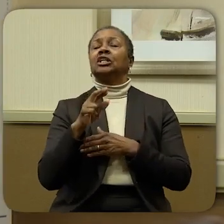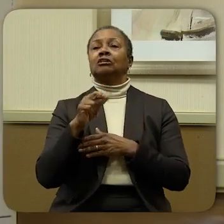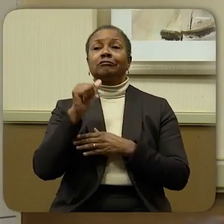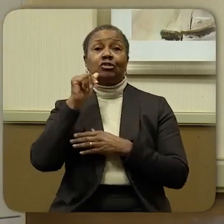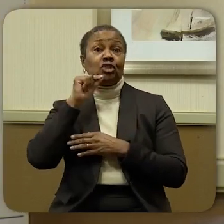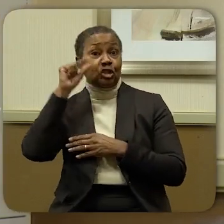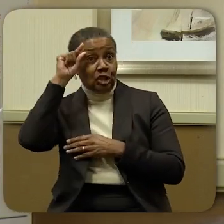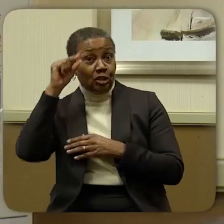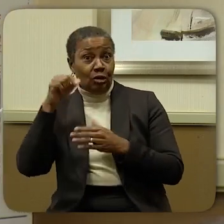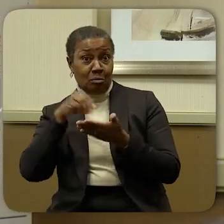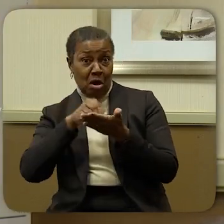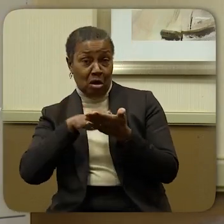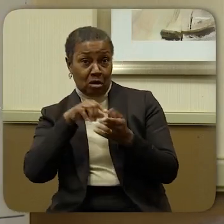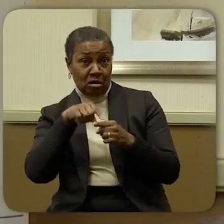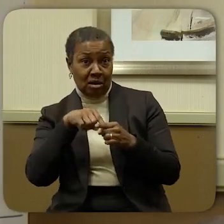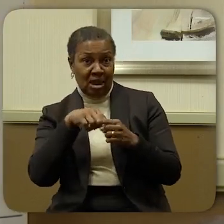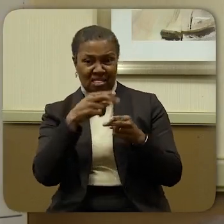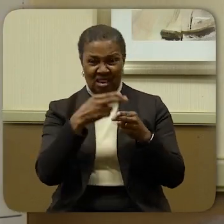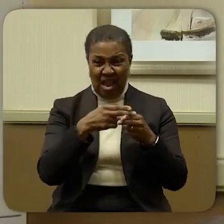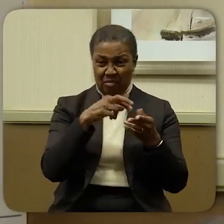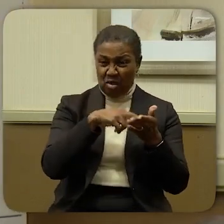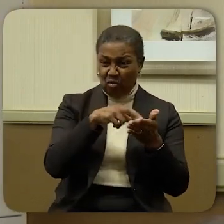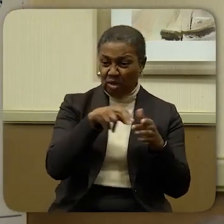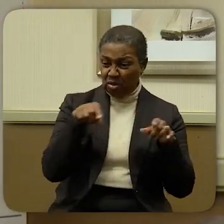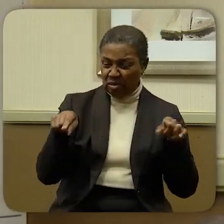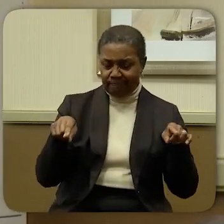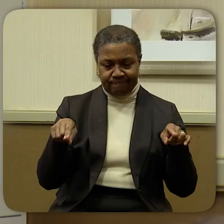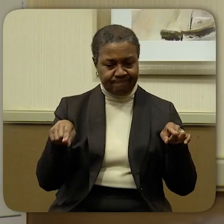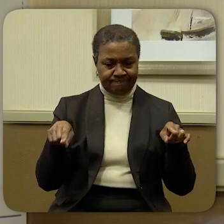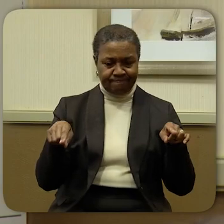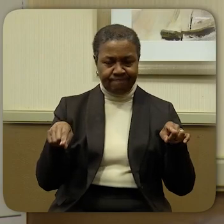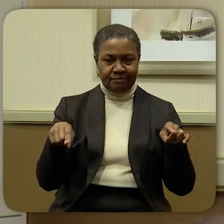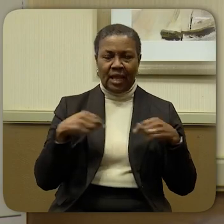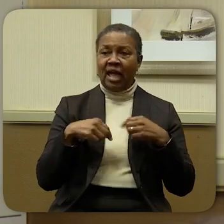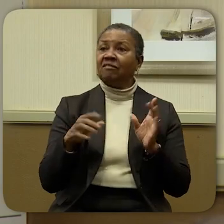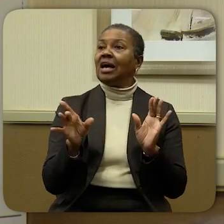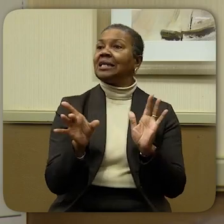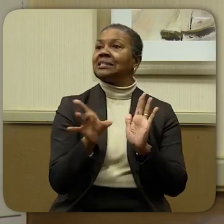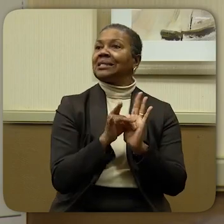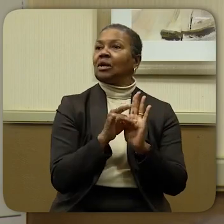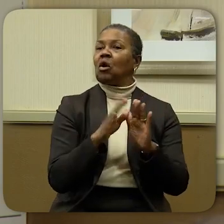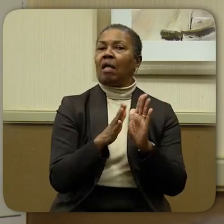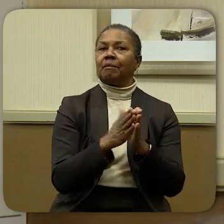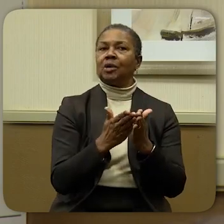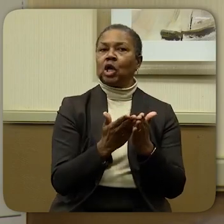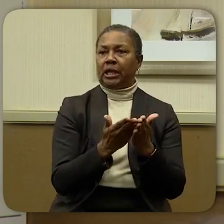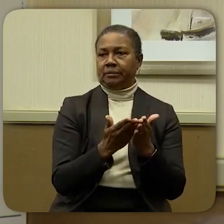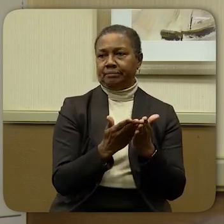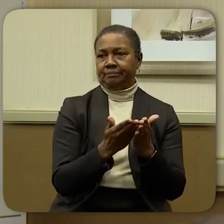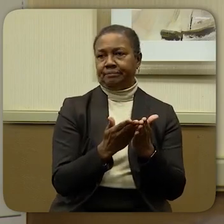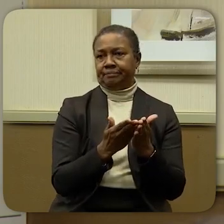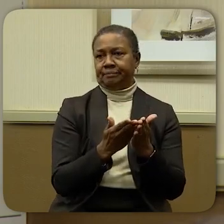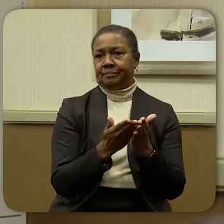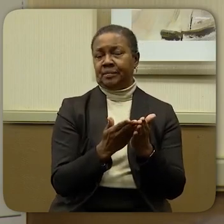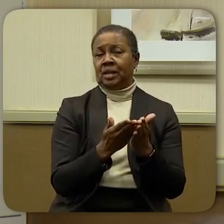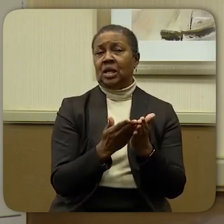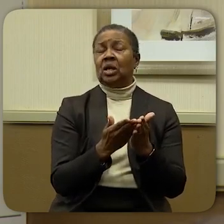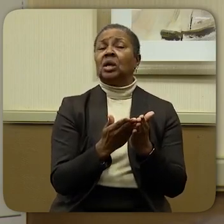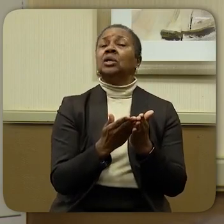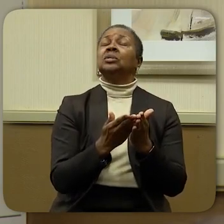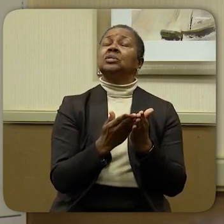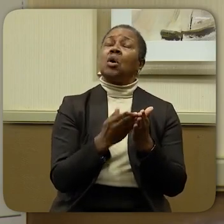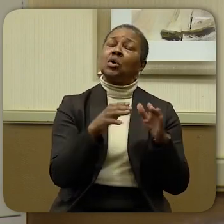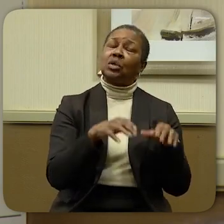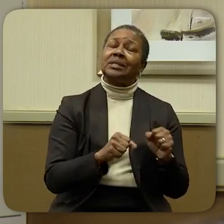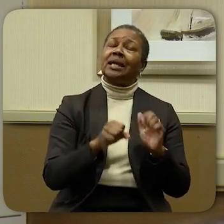is in their name that they're registered under is a sticker on the booklet. And so you're taking the state test